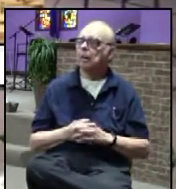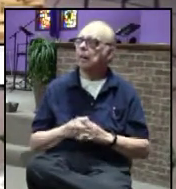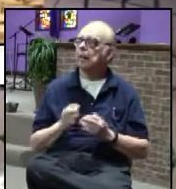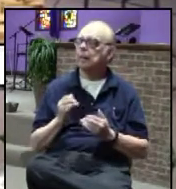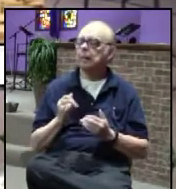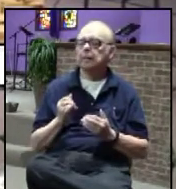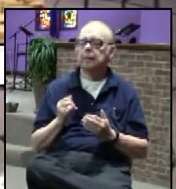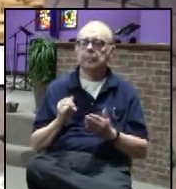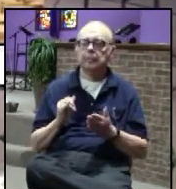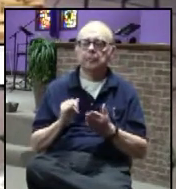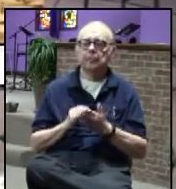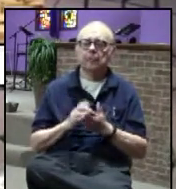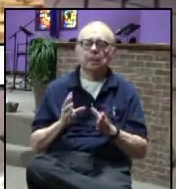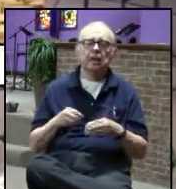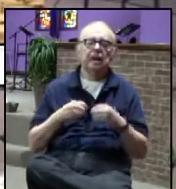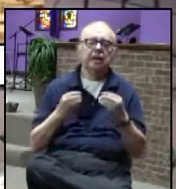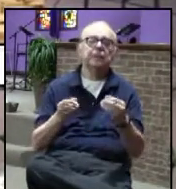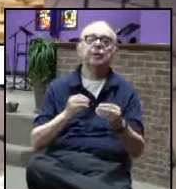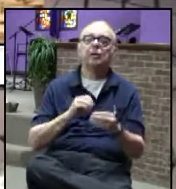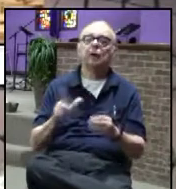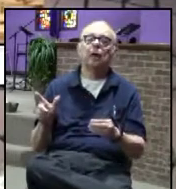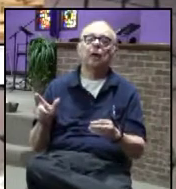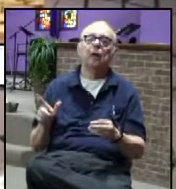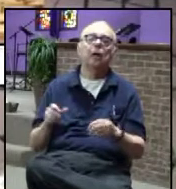last point is to give it all away.